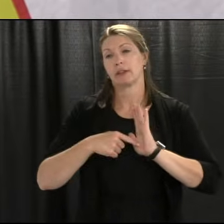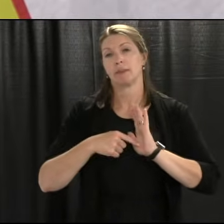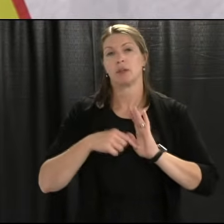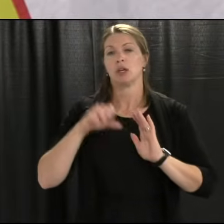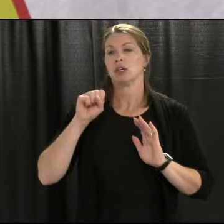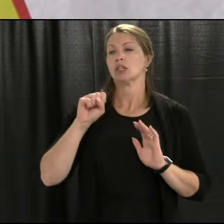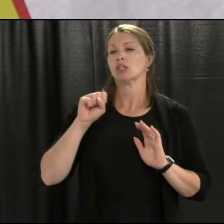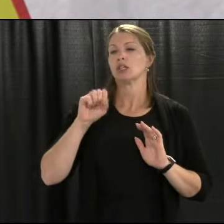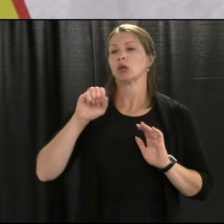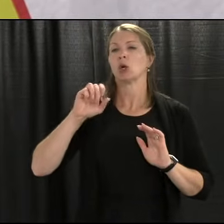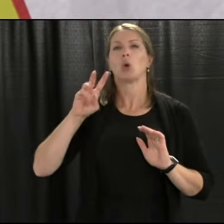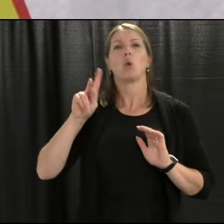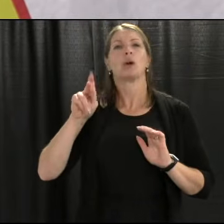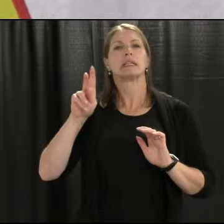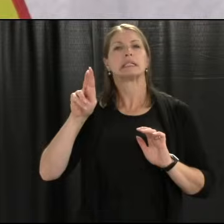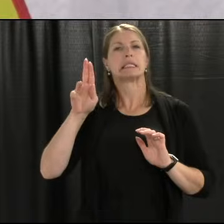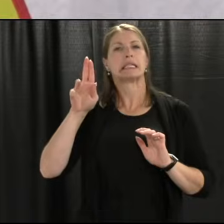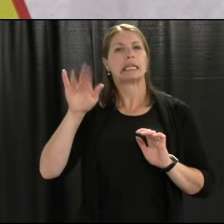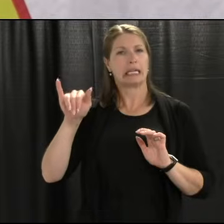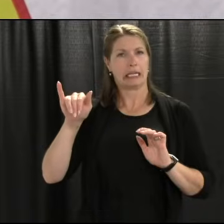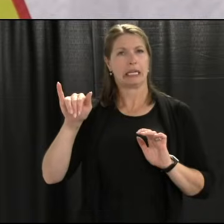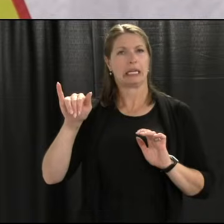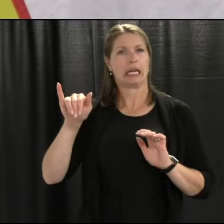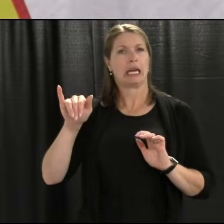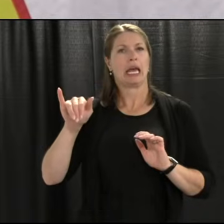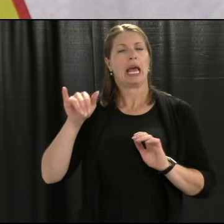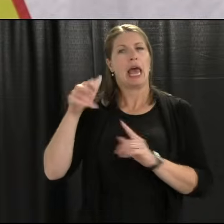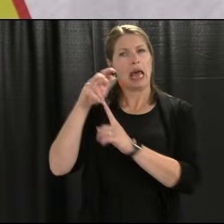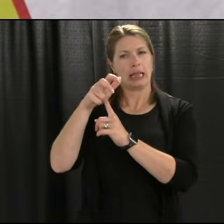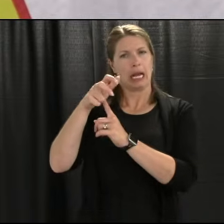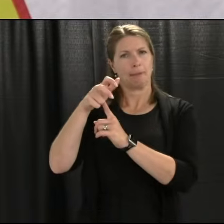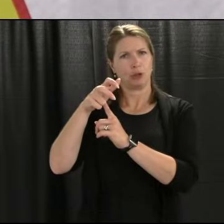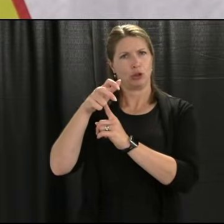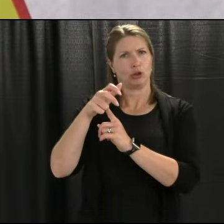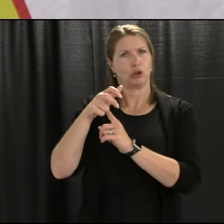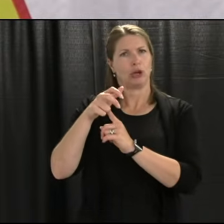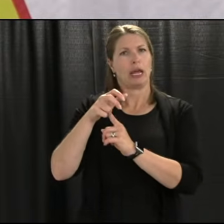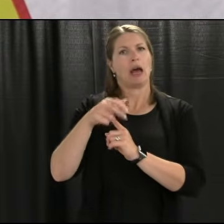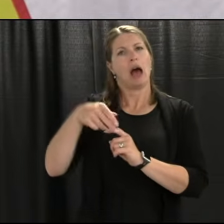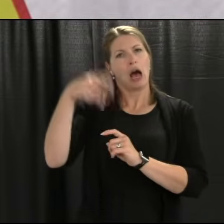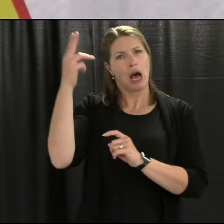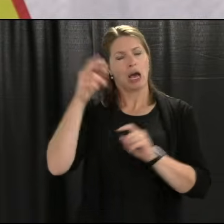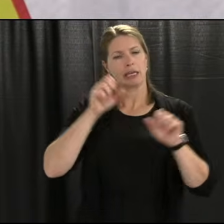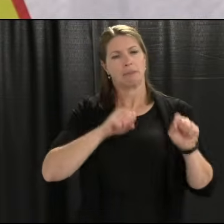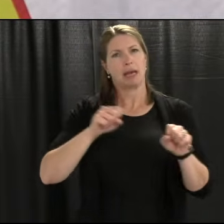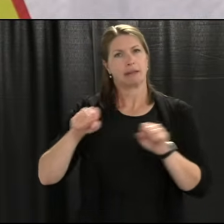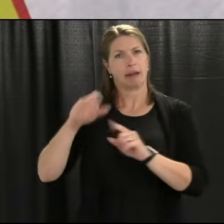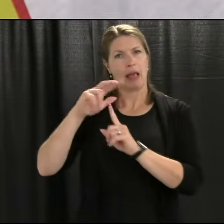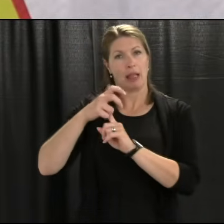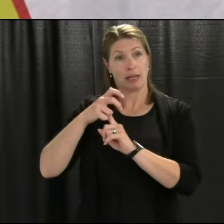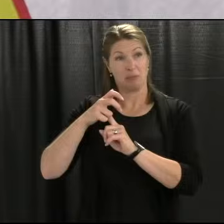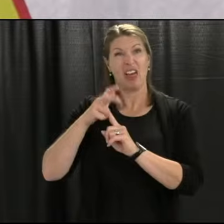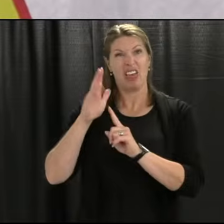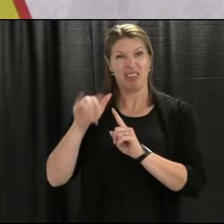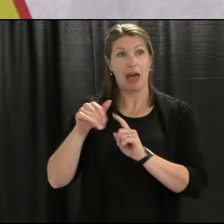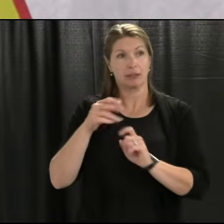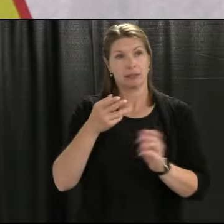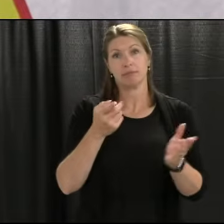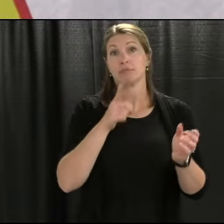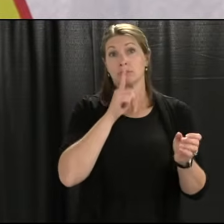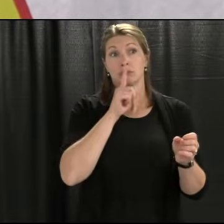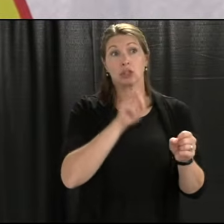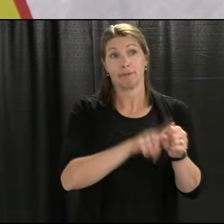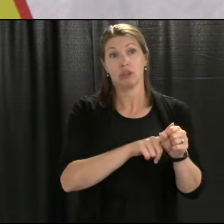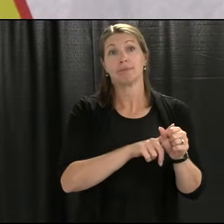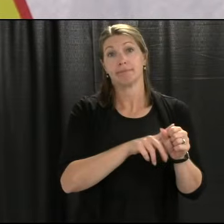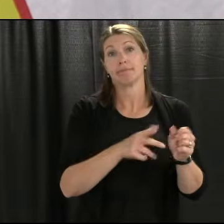heavy capacity helicopter we talked about yesterday was a procurement through Canadian Helicopters. So normally known sources